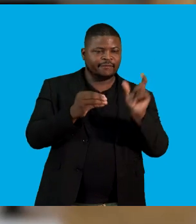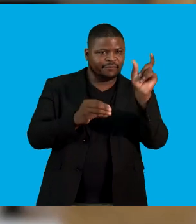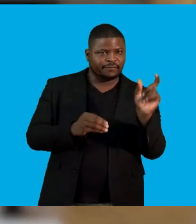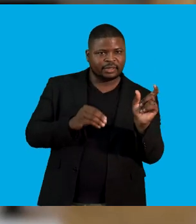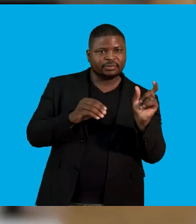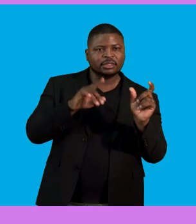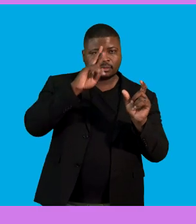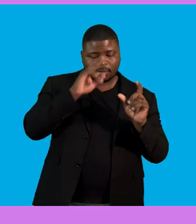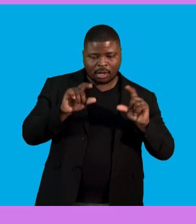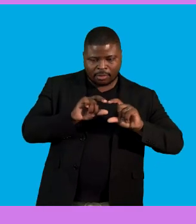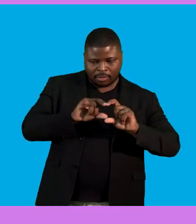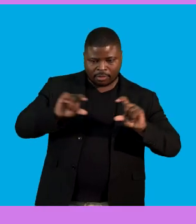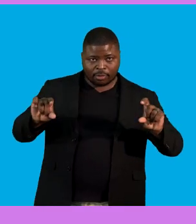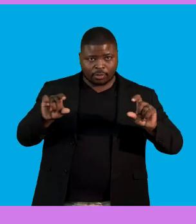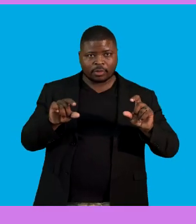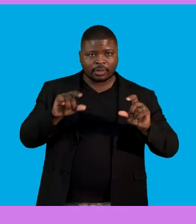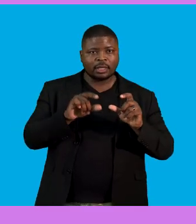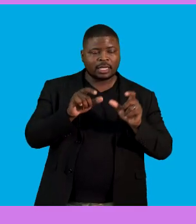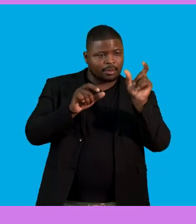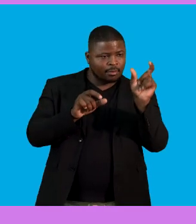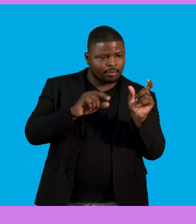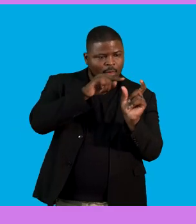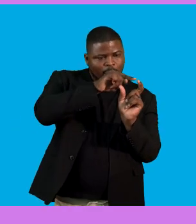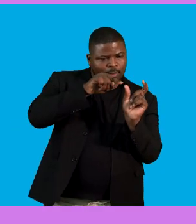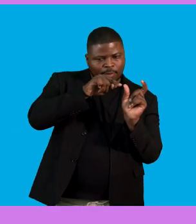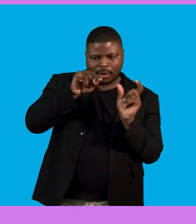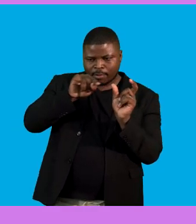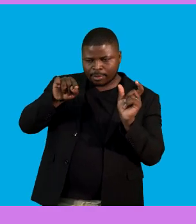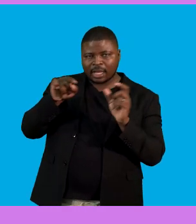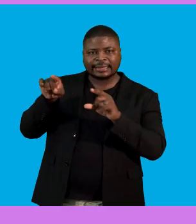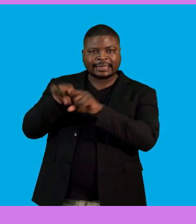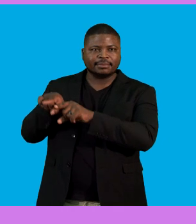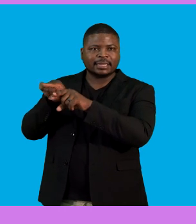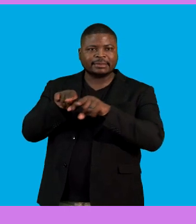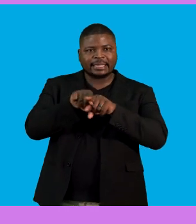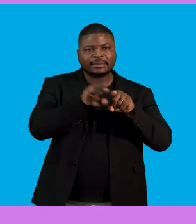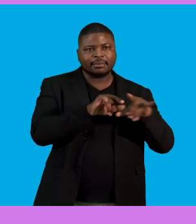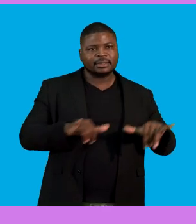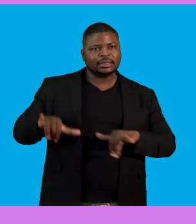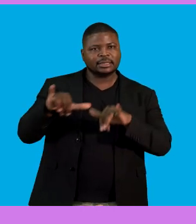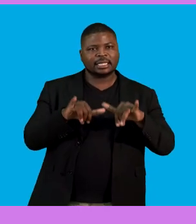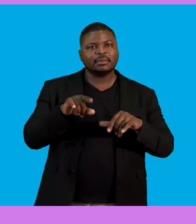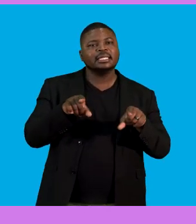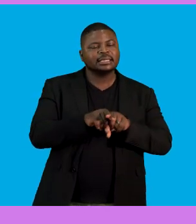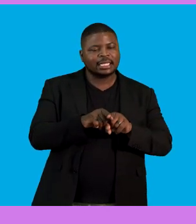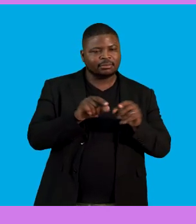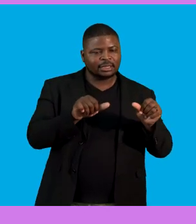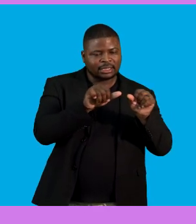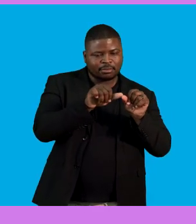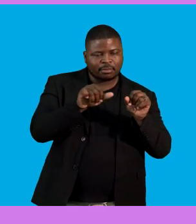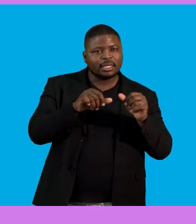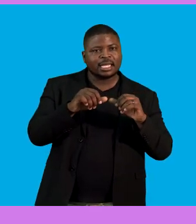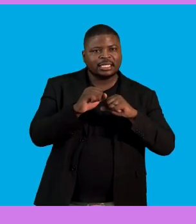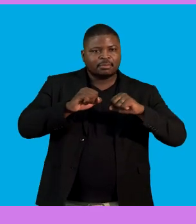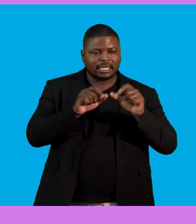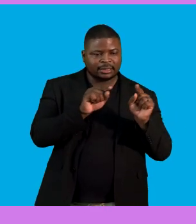got the width of the bars are the same, means the sizes of these bars are the same. Then even the spaces in between, even the